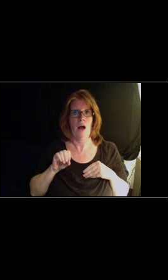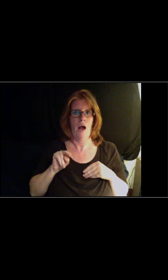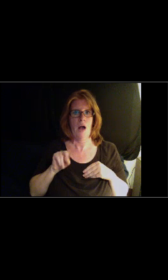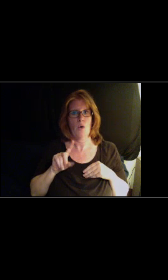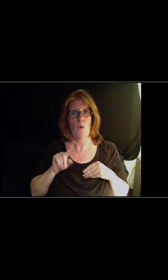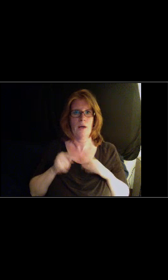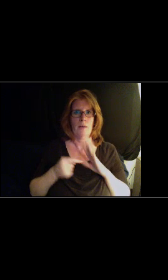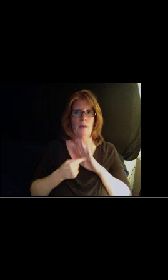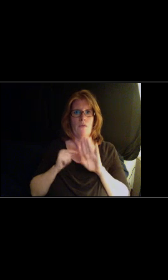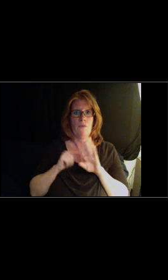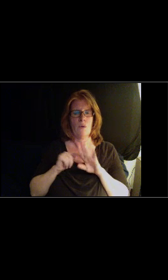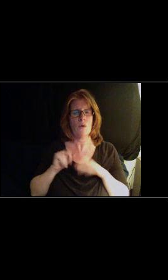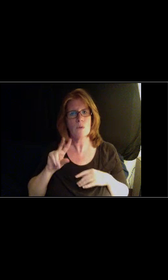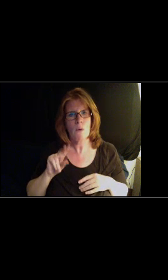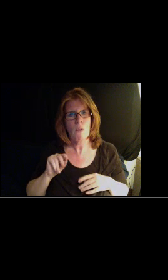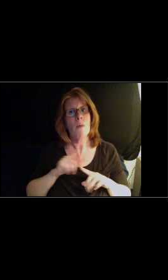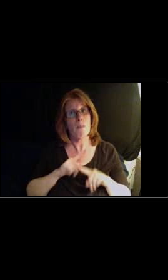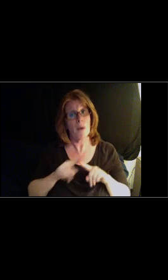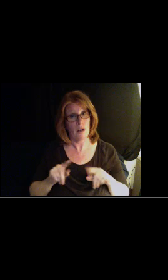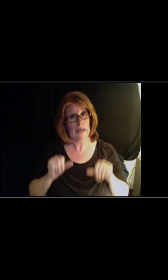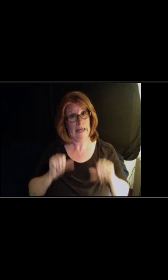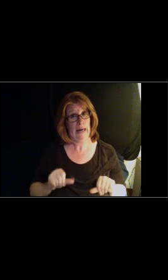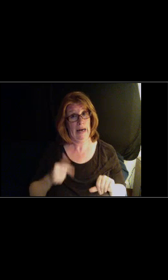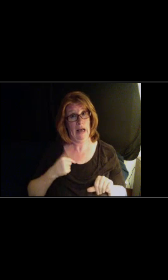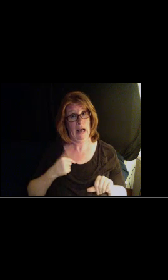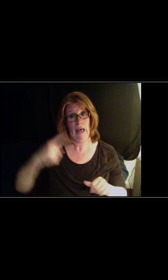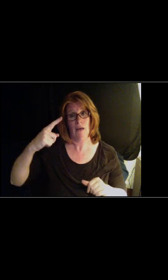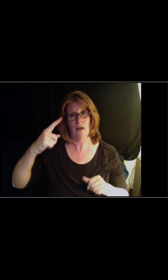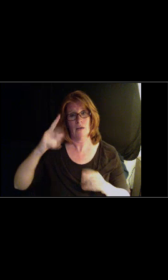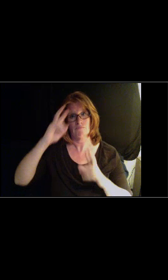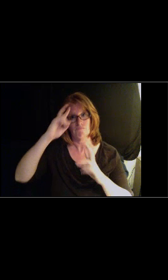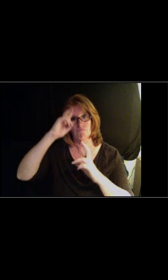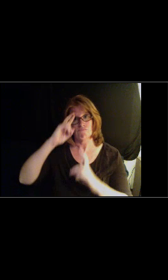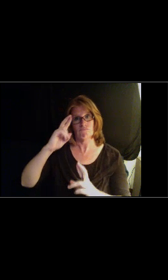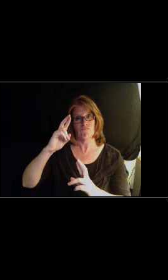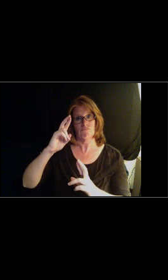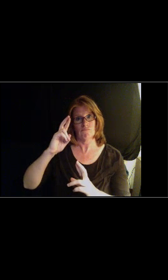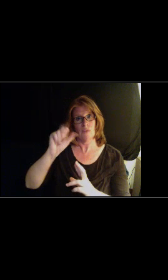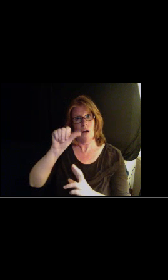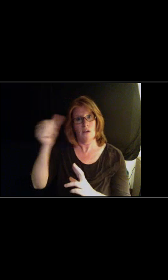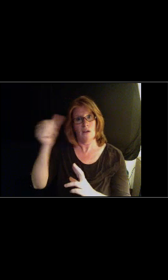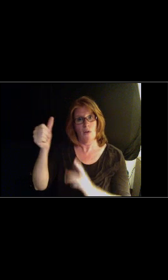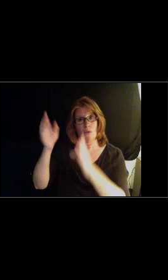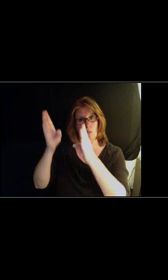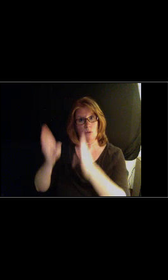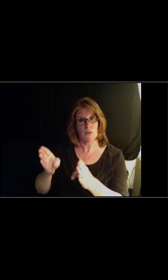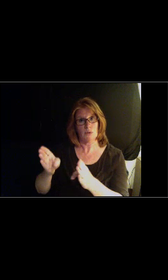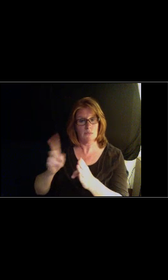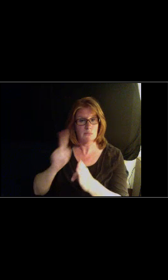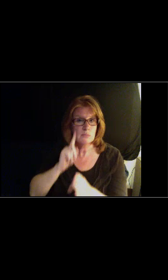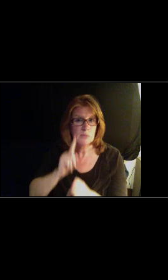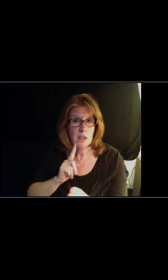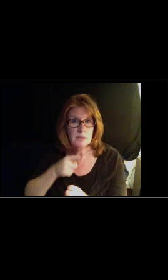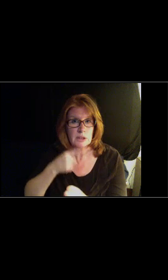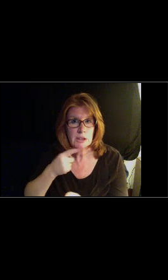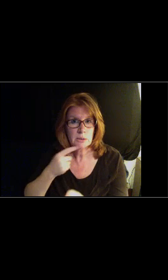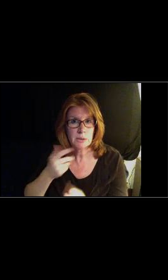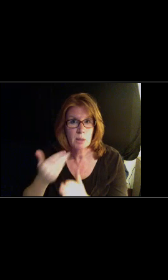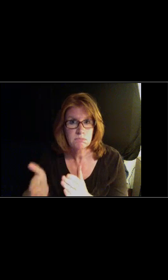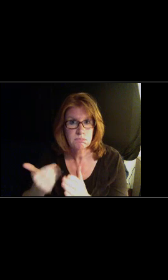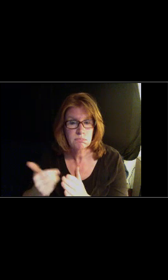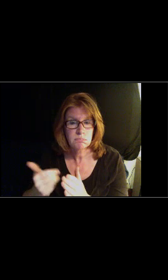that I am the conduit interpreter, but can I say that it is rather